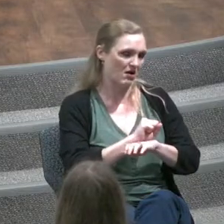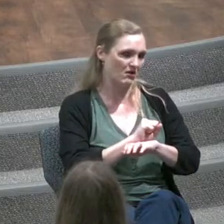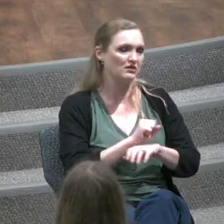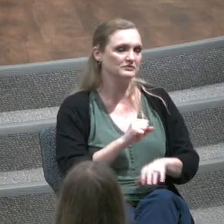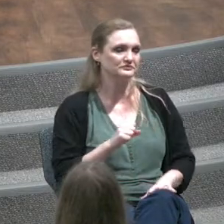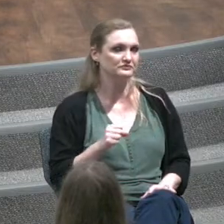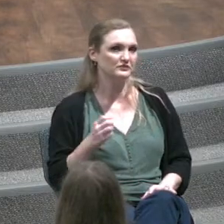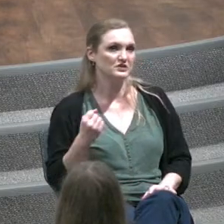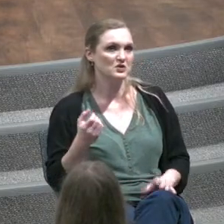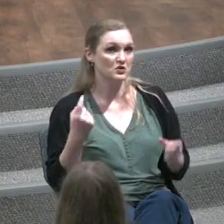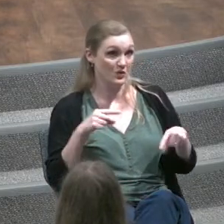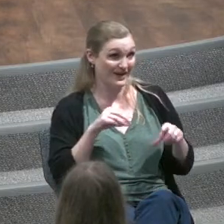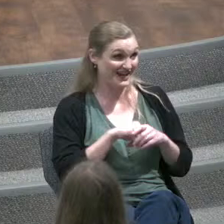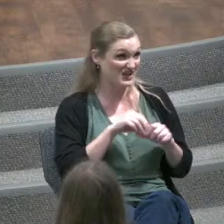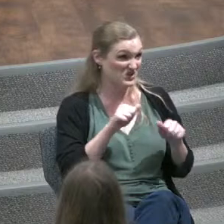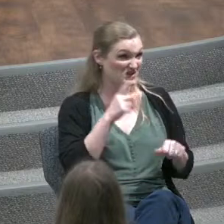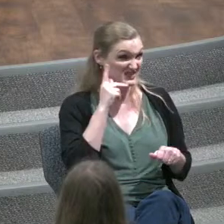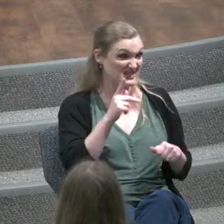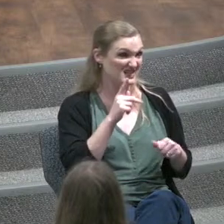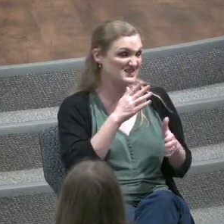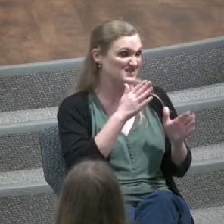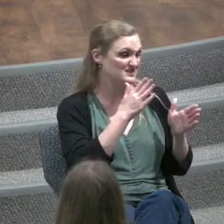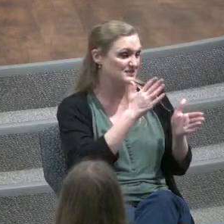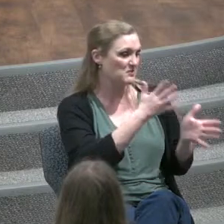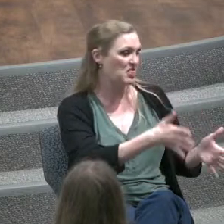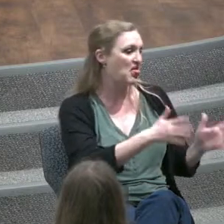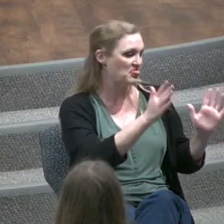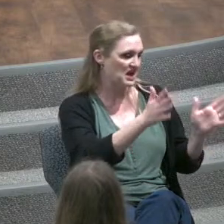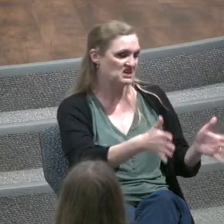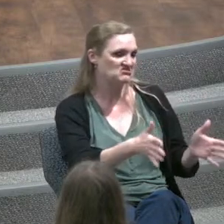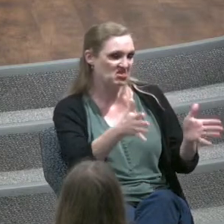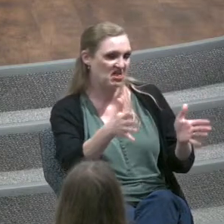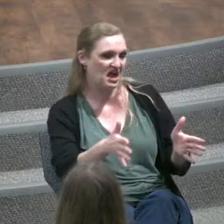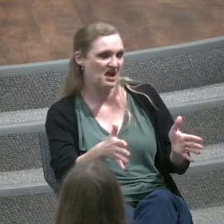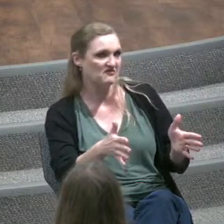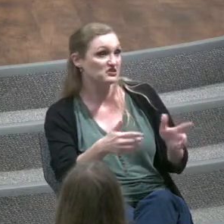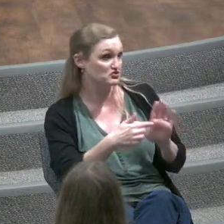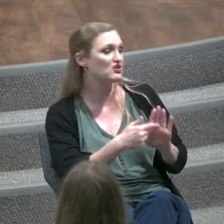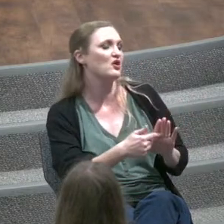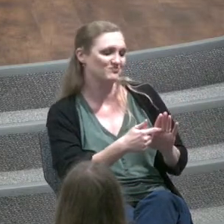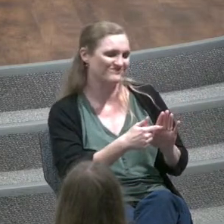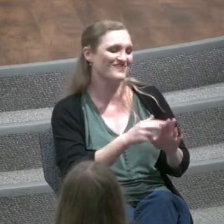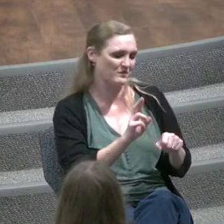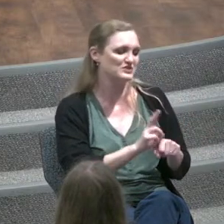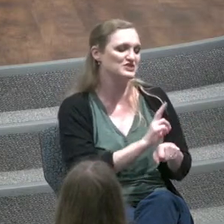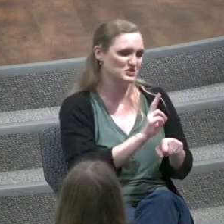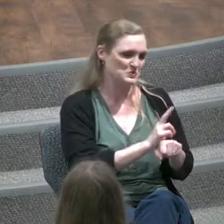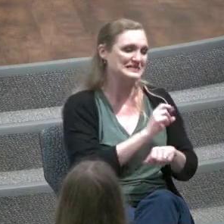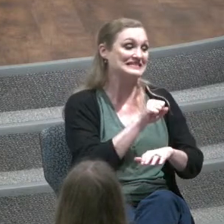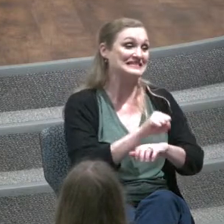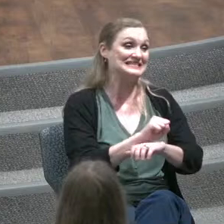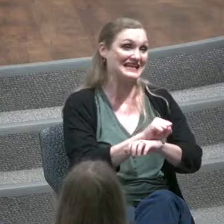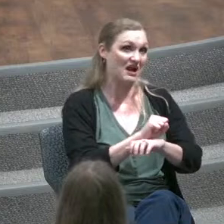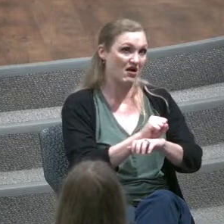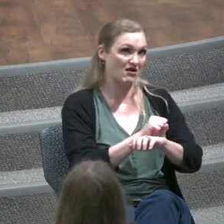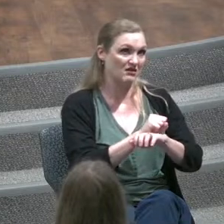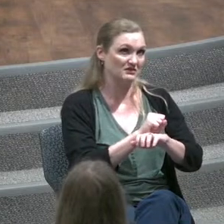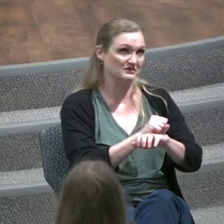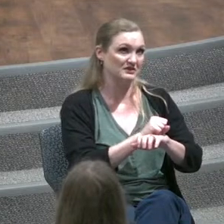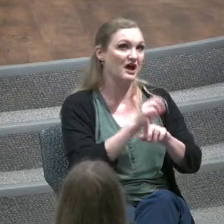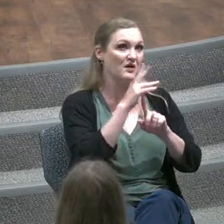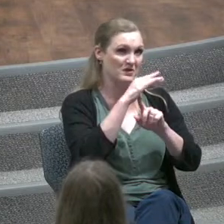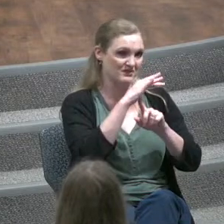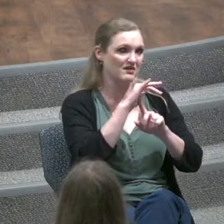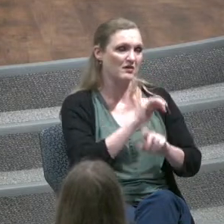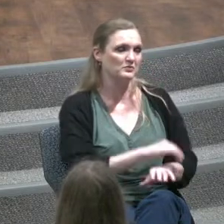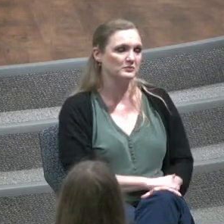so, going in here, you can see some of the artifacts left over from, to show that this was being used as a synagogue up